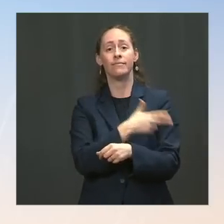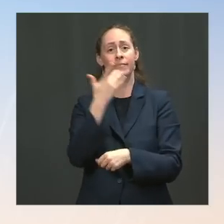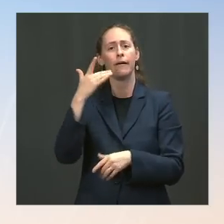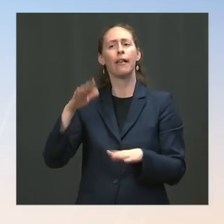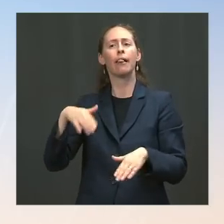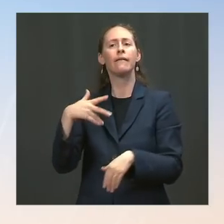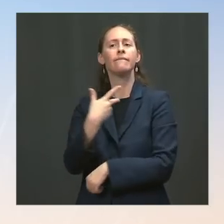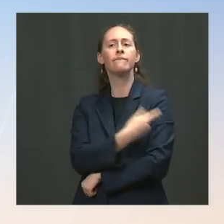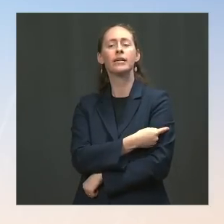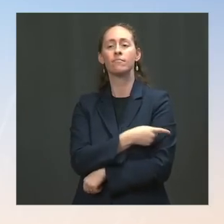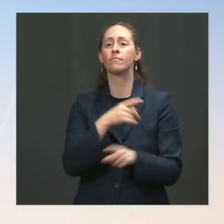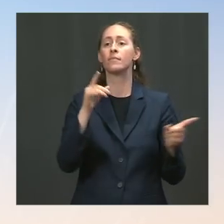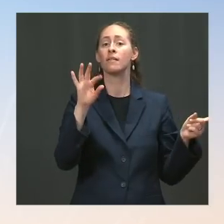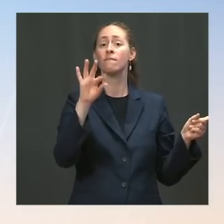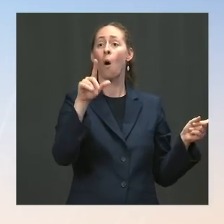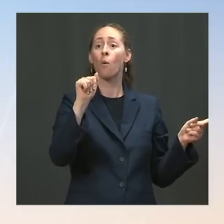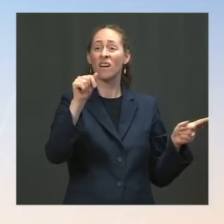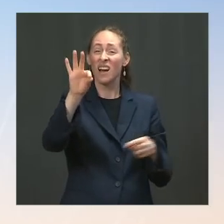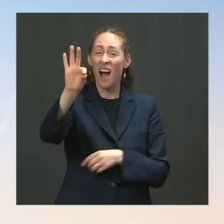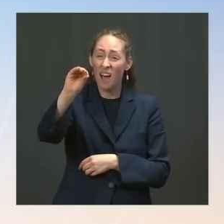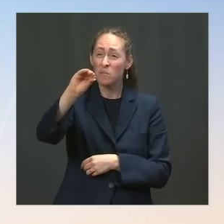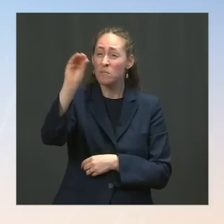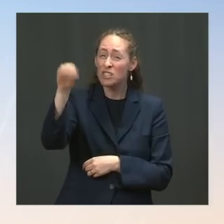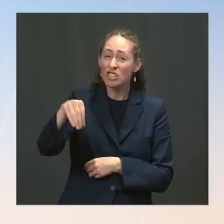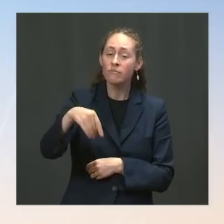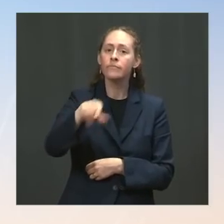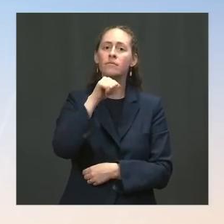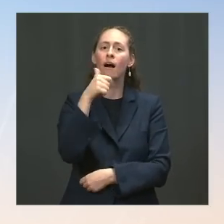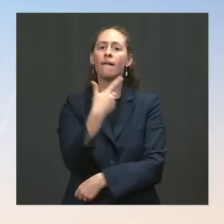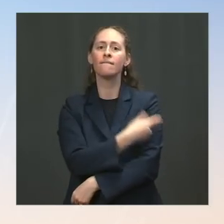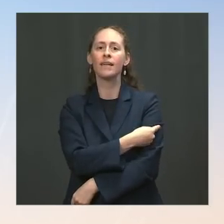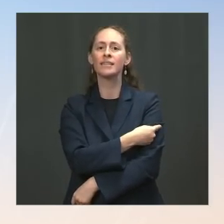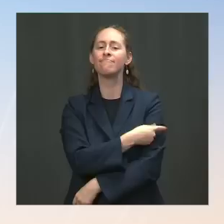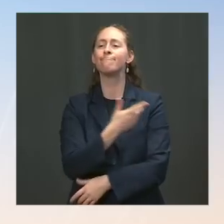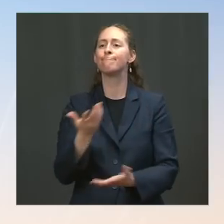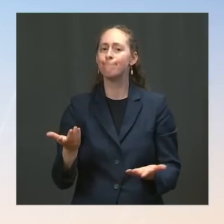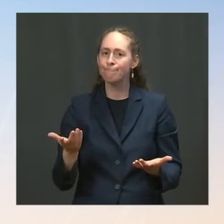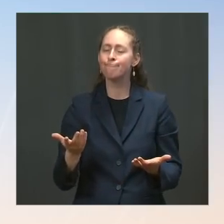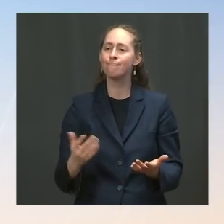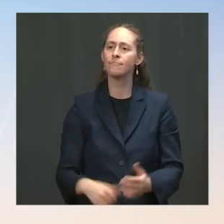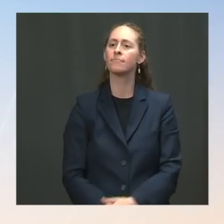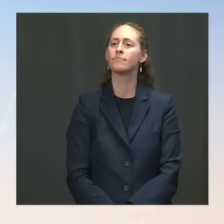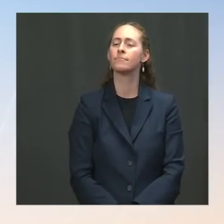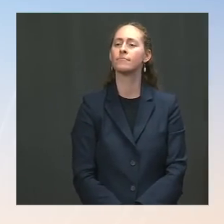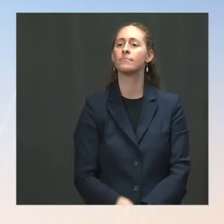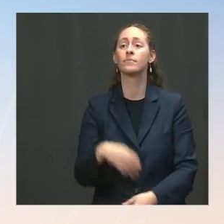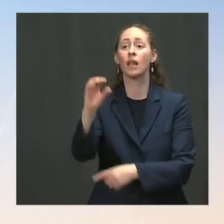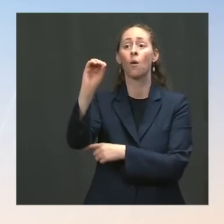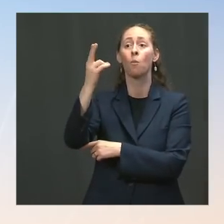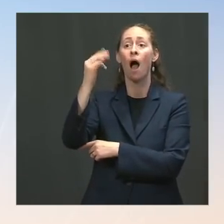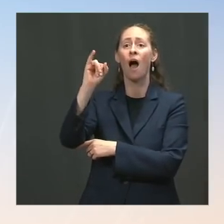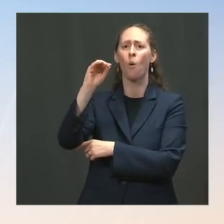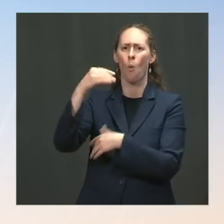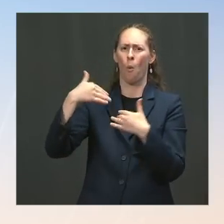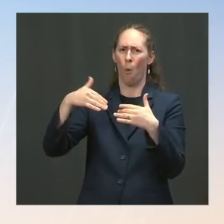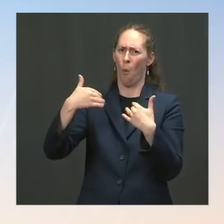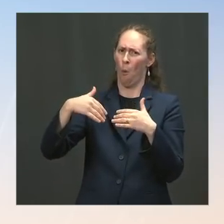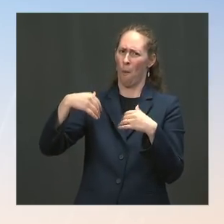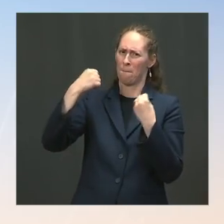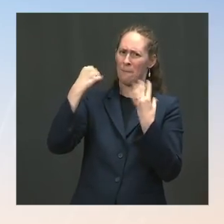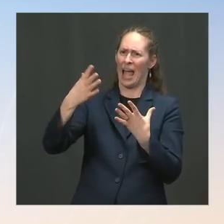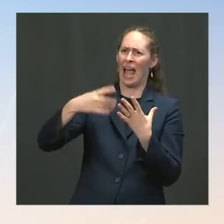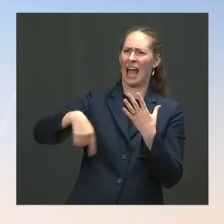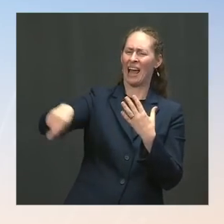Ohio, 99% of Ohio COVID-19 deaths, hospitalizations in 2021 were unvaccinated. So our objective is